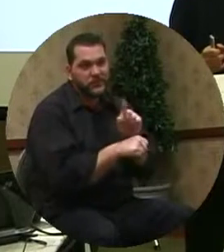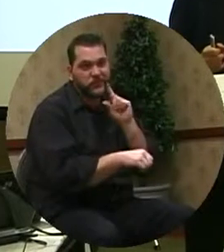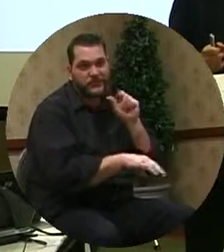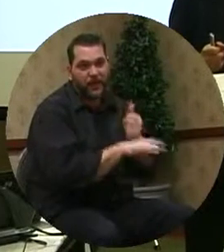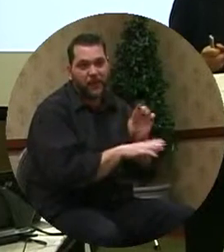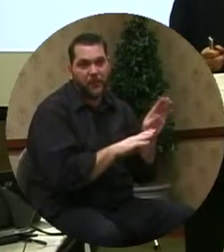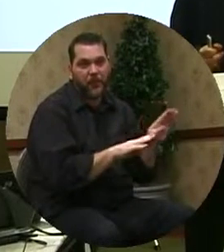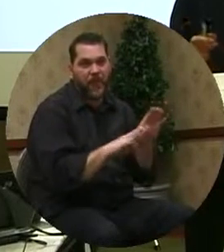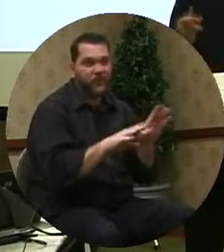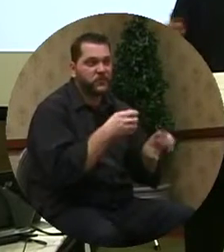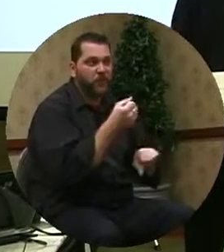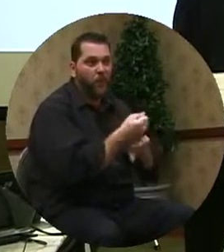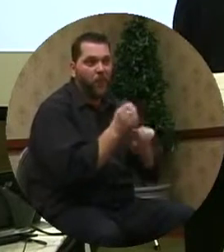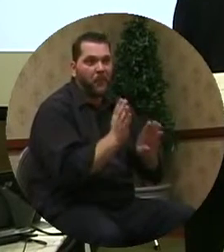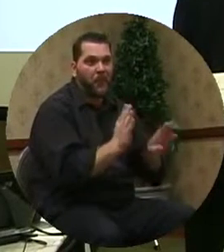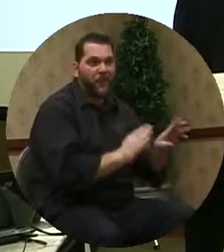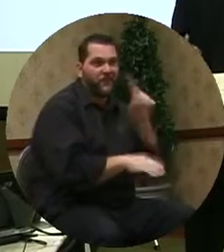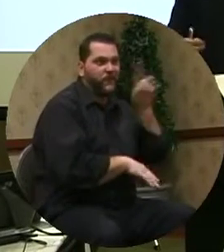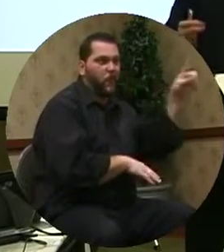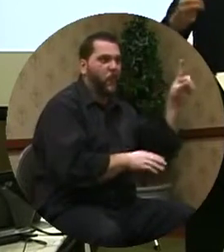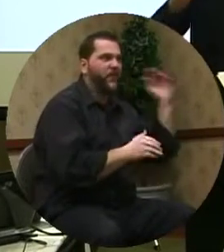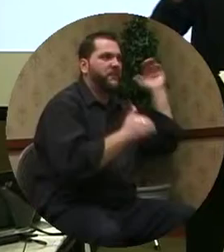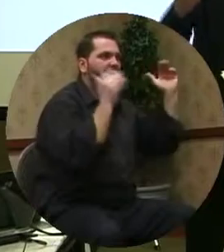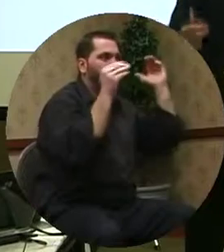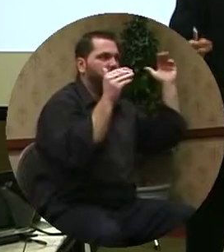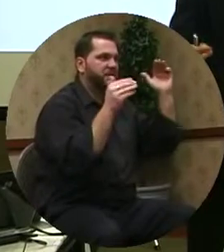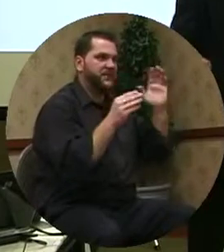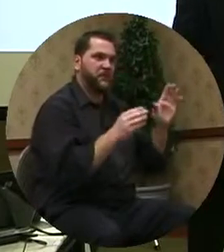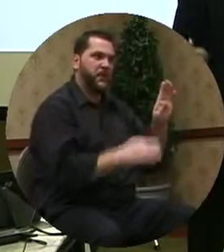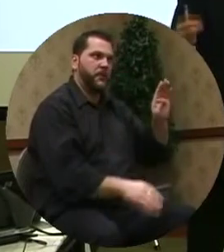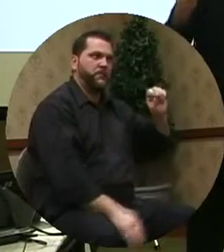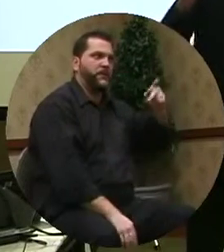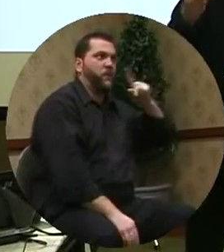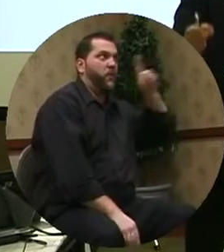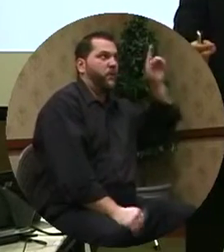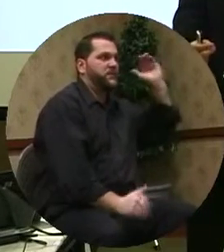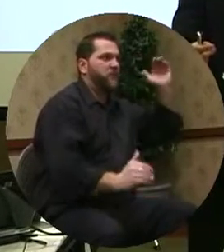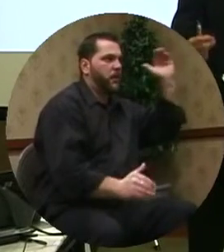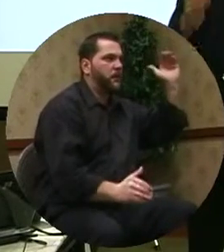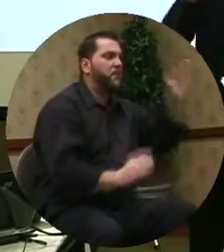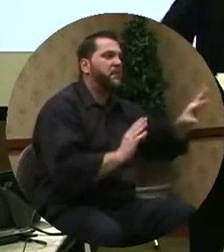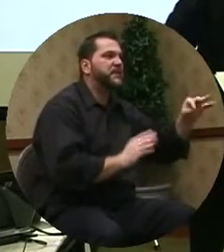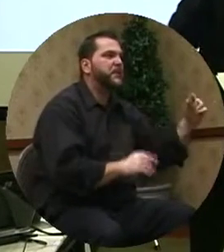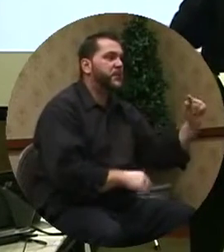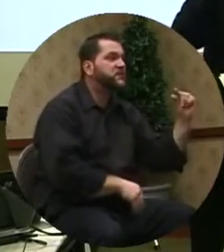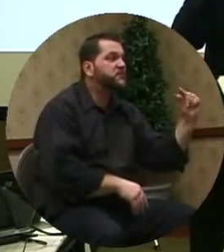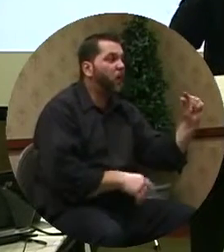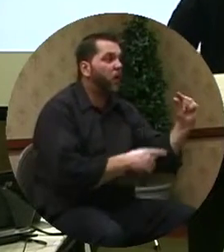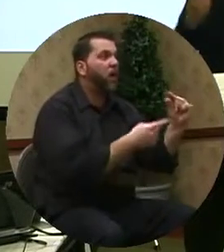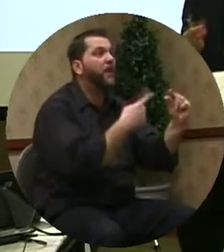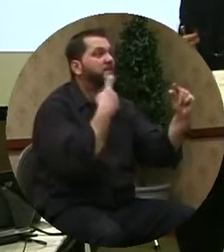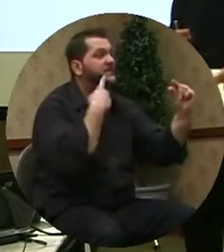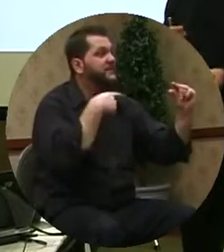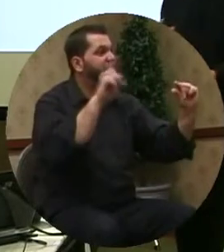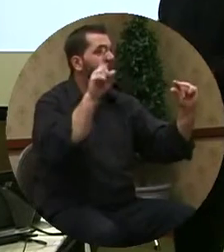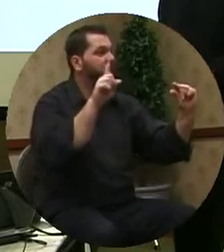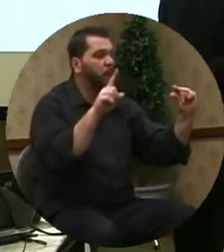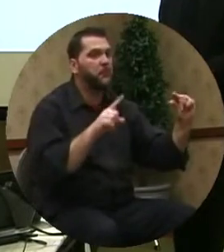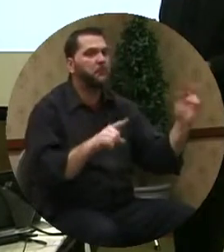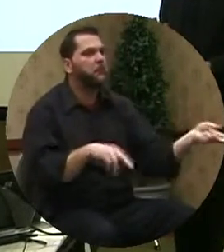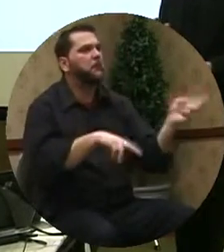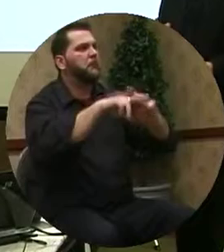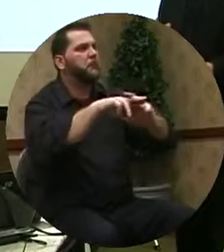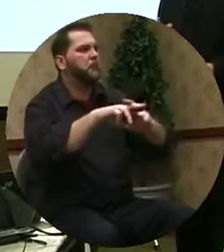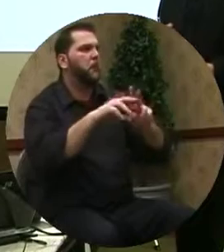interventions. So we choose something small, work through it, choose something bigger and work through it. Now that's not always possible, is